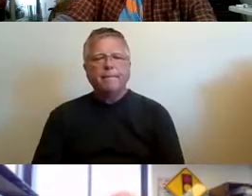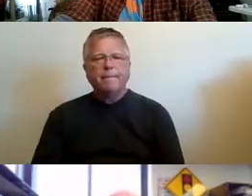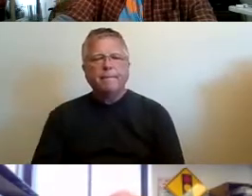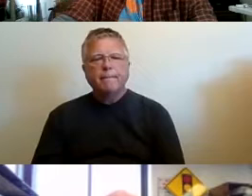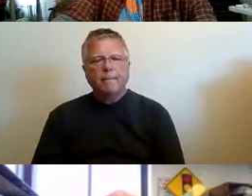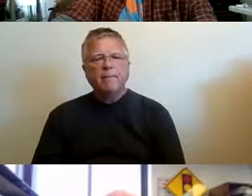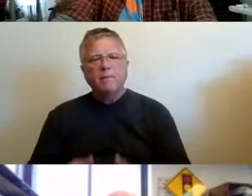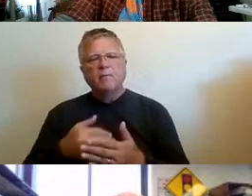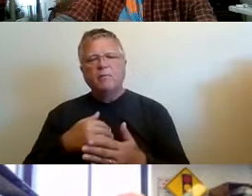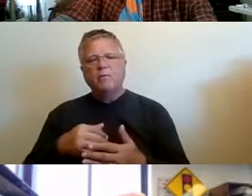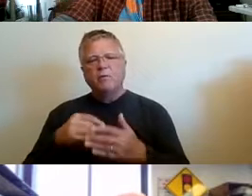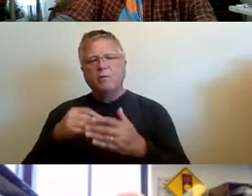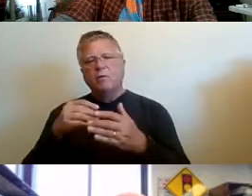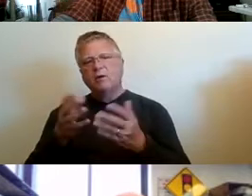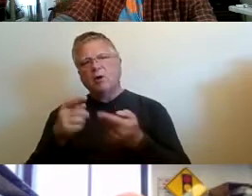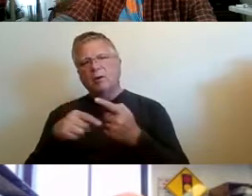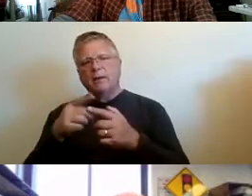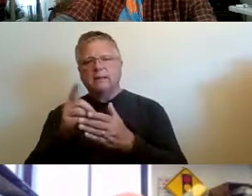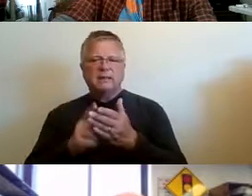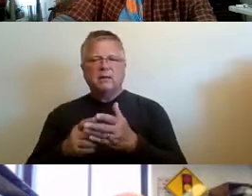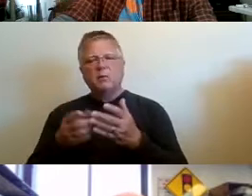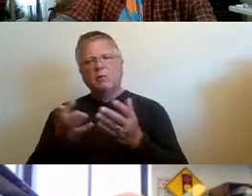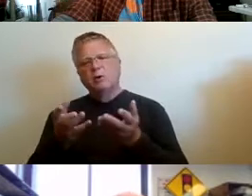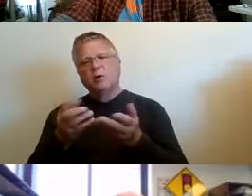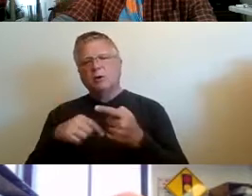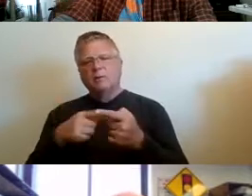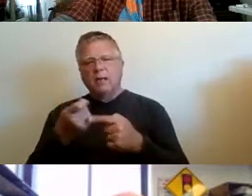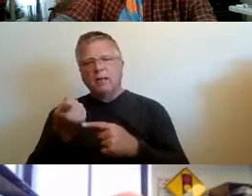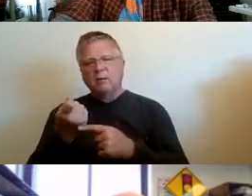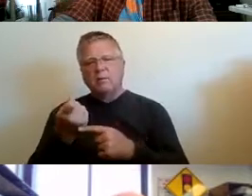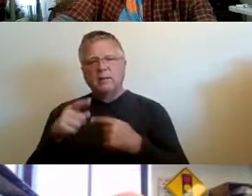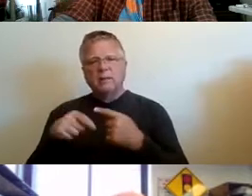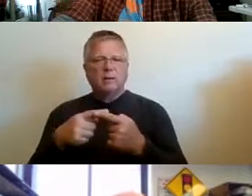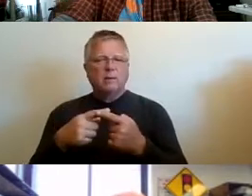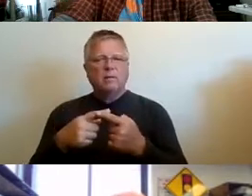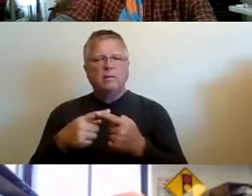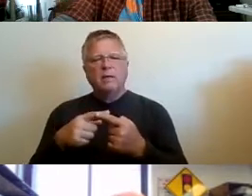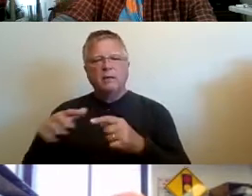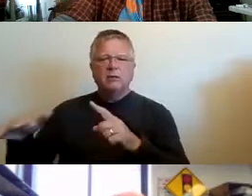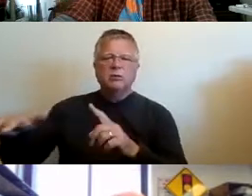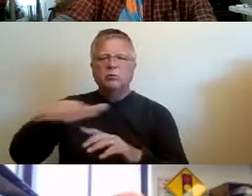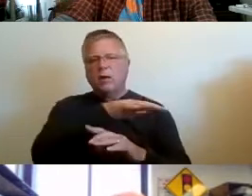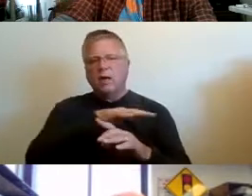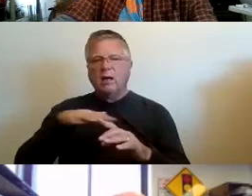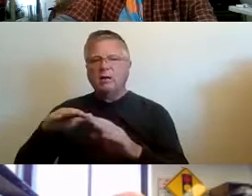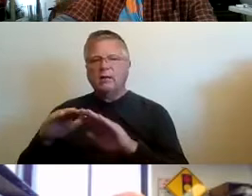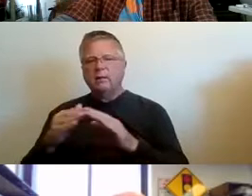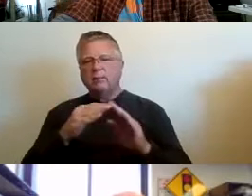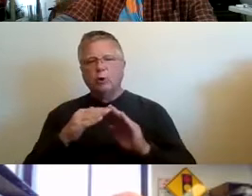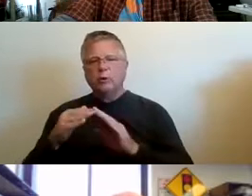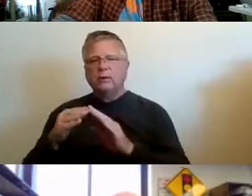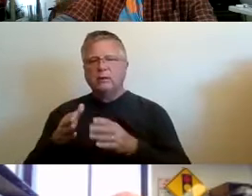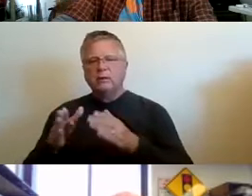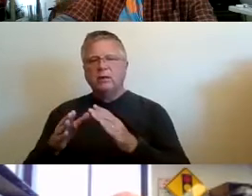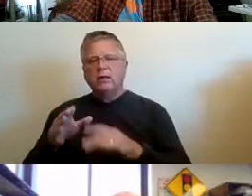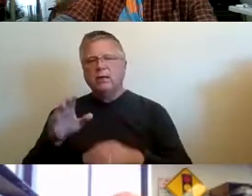Before going to the design, we also want to talk a little bit about the surrounding community of the corridor, the demography